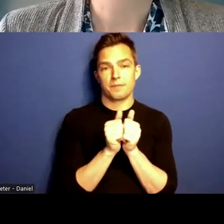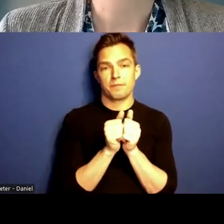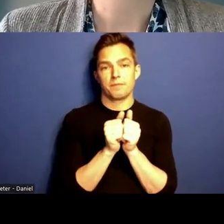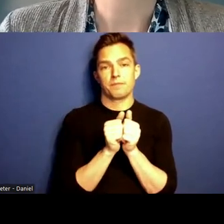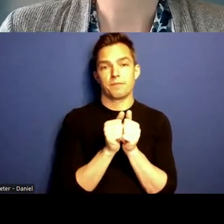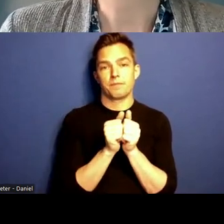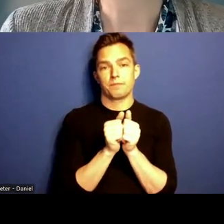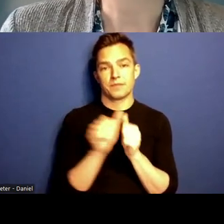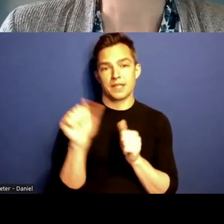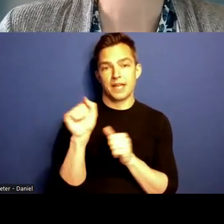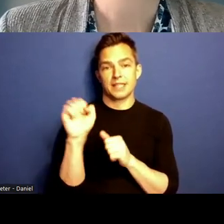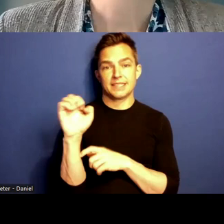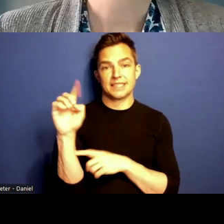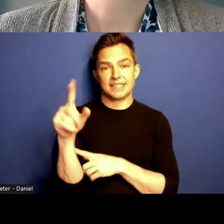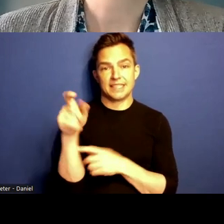with an SED